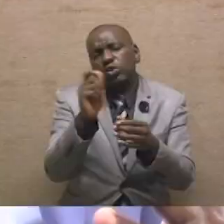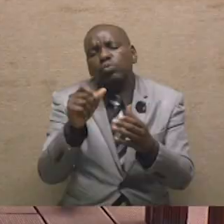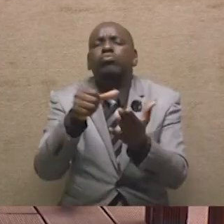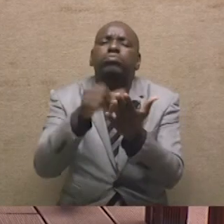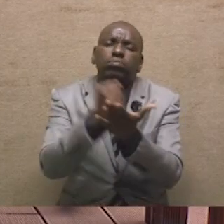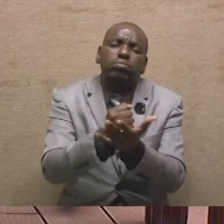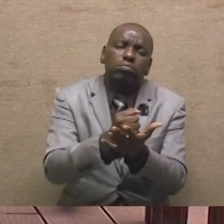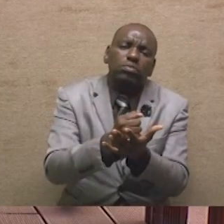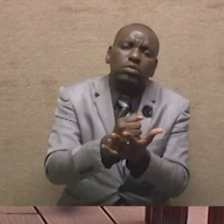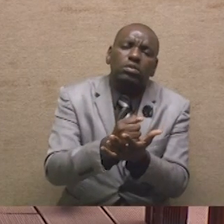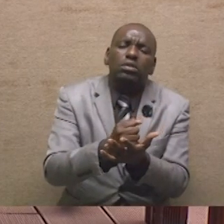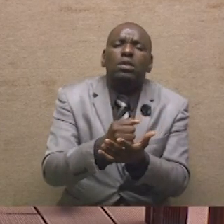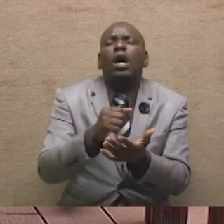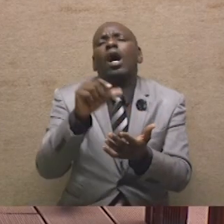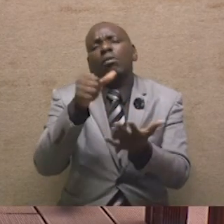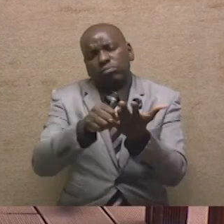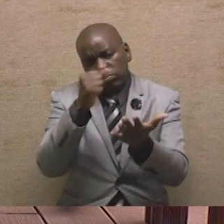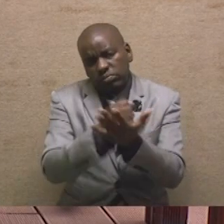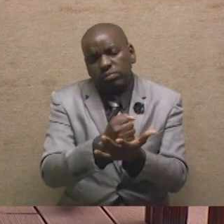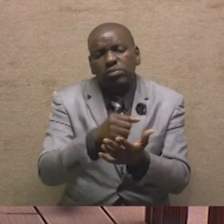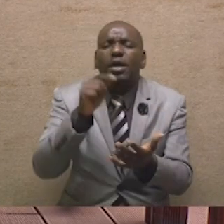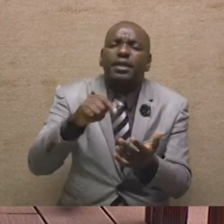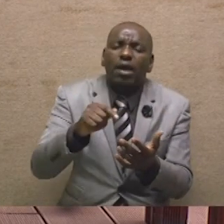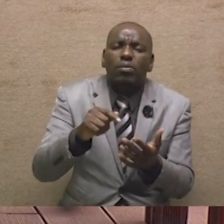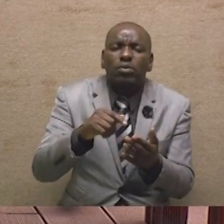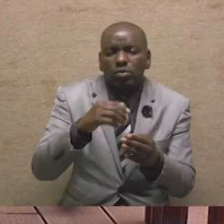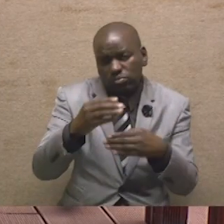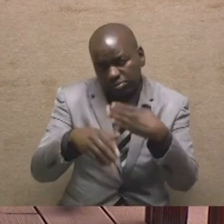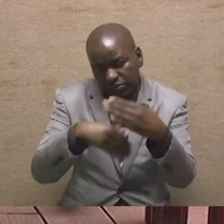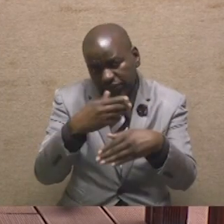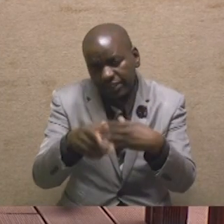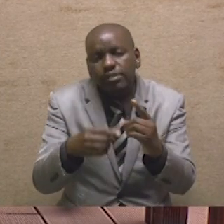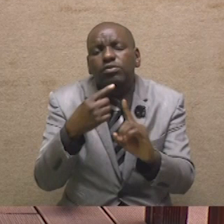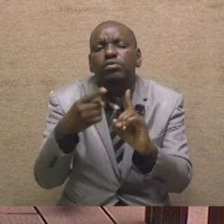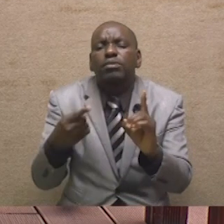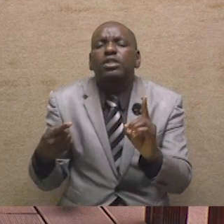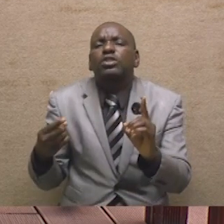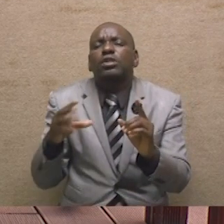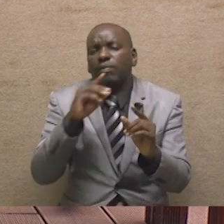registered. So registration is now becoming a process where the ministry becomes